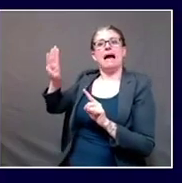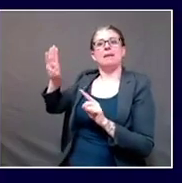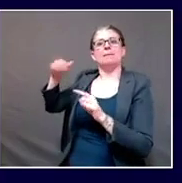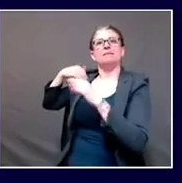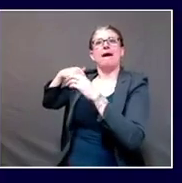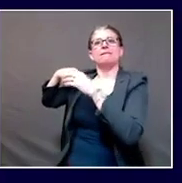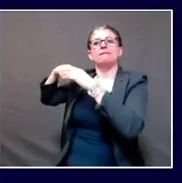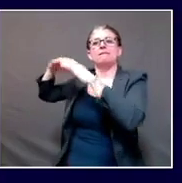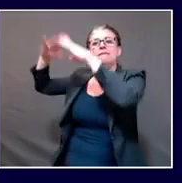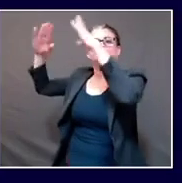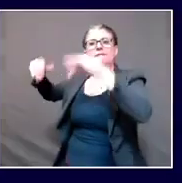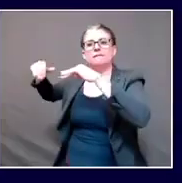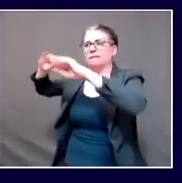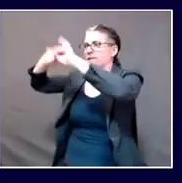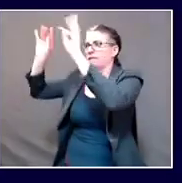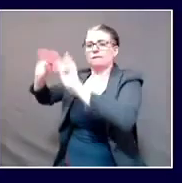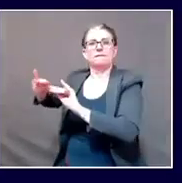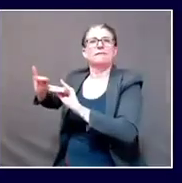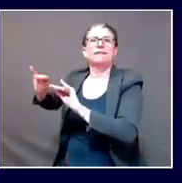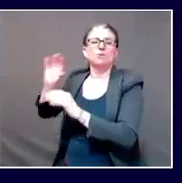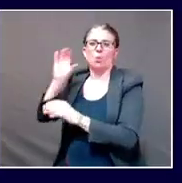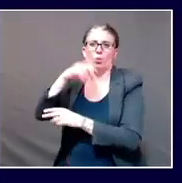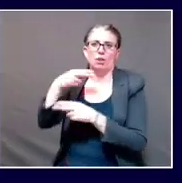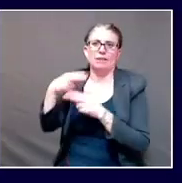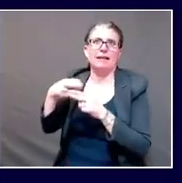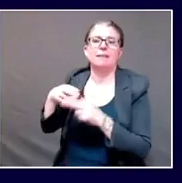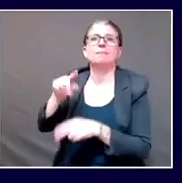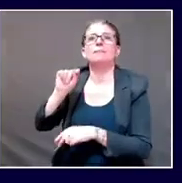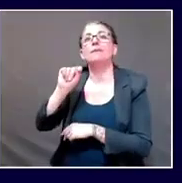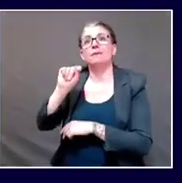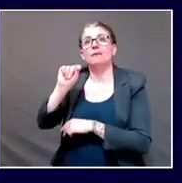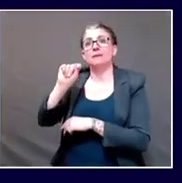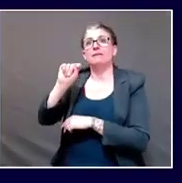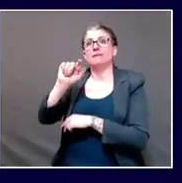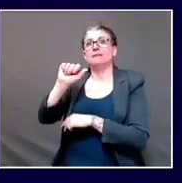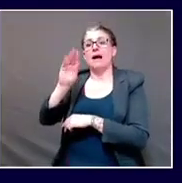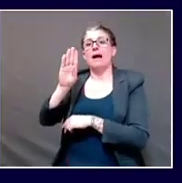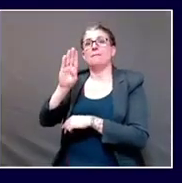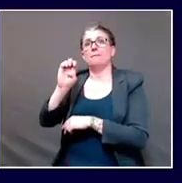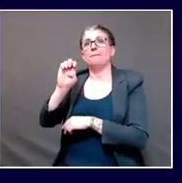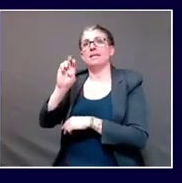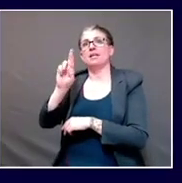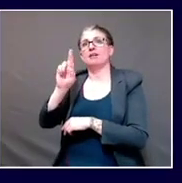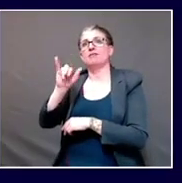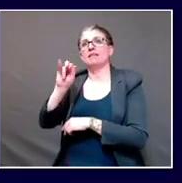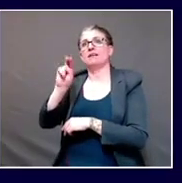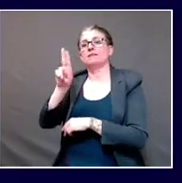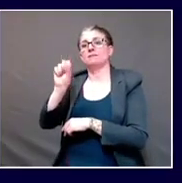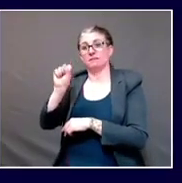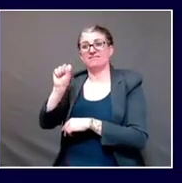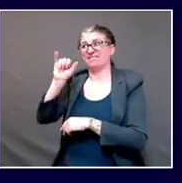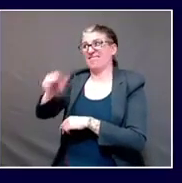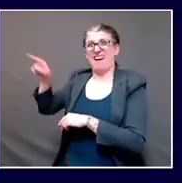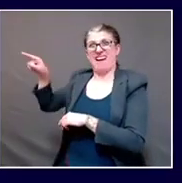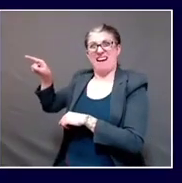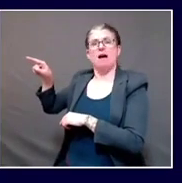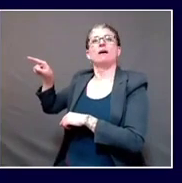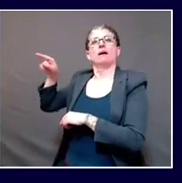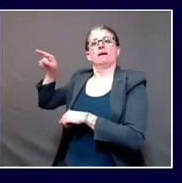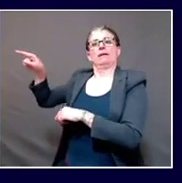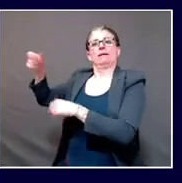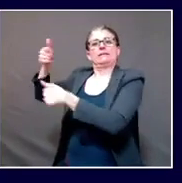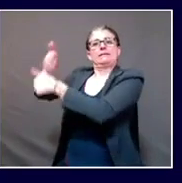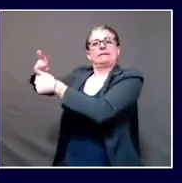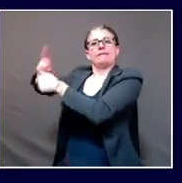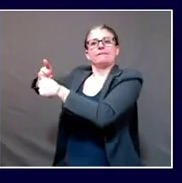orders in quotes against those allocations. And by which I mean order, we provide the names and addresses of the sites that we would like them